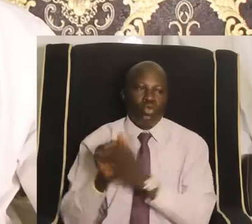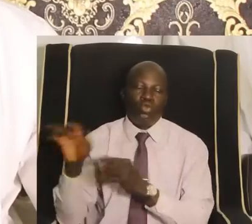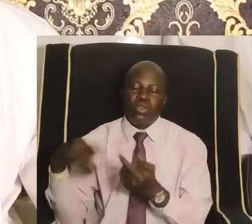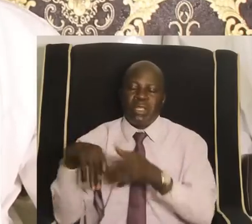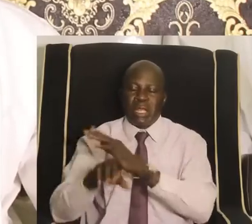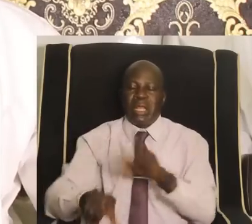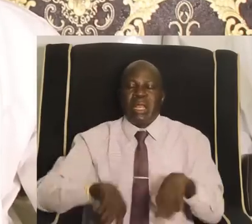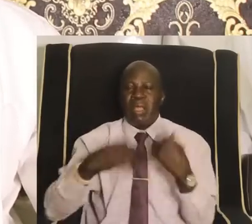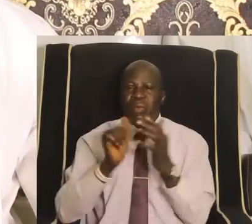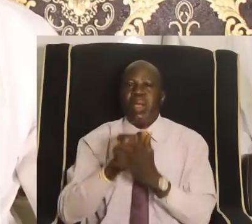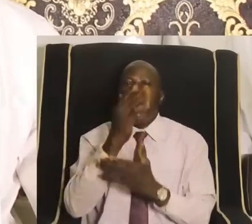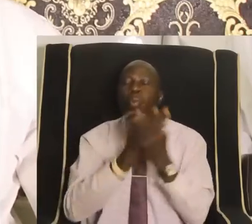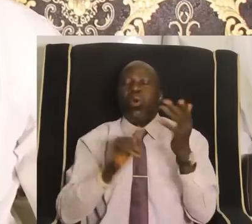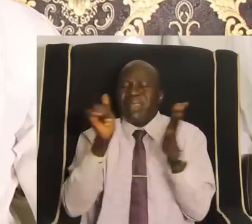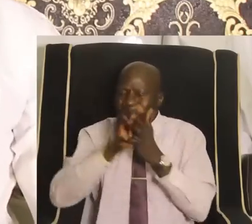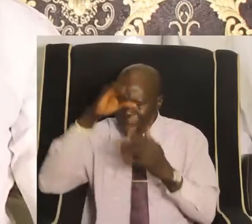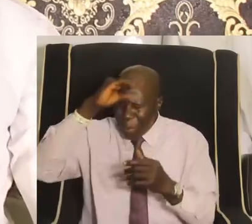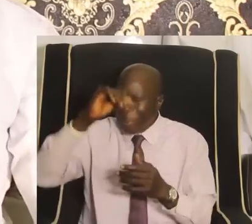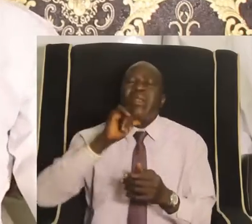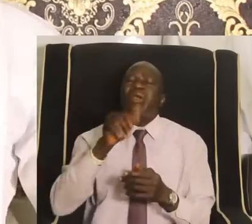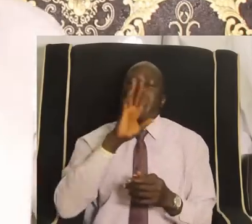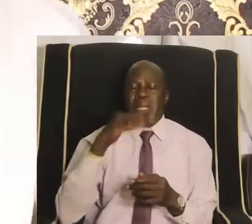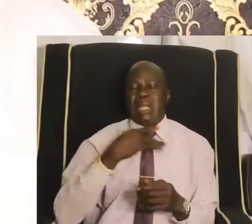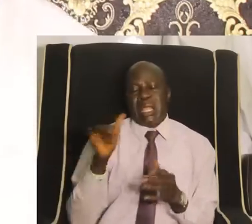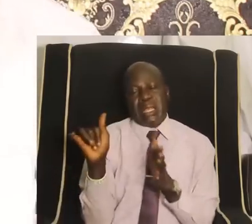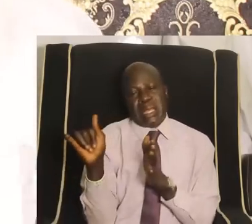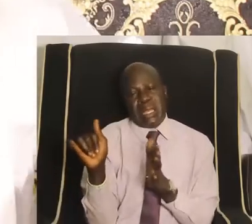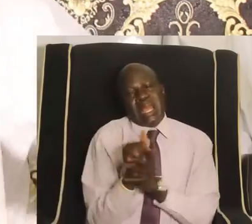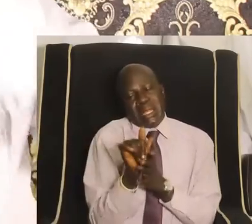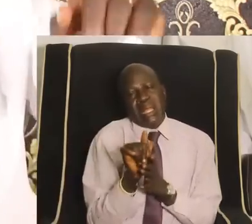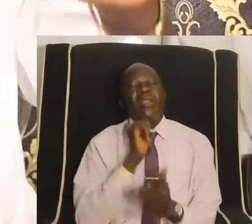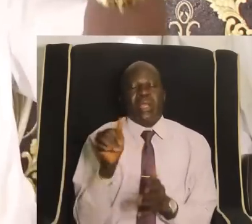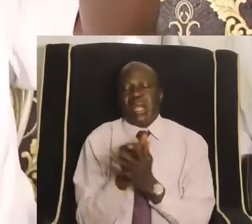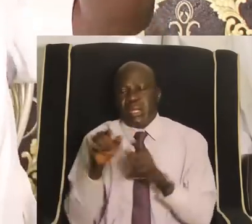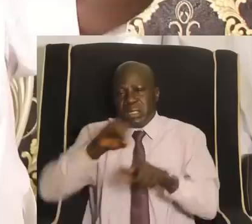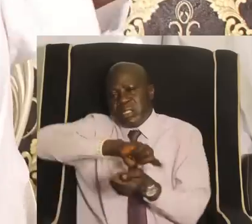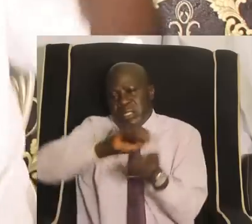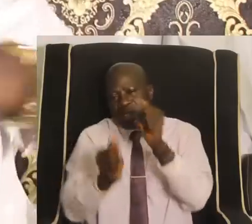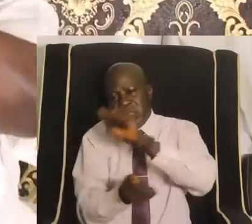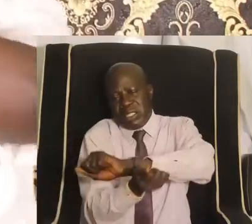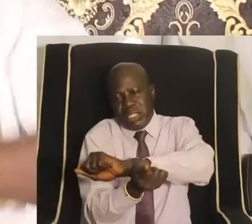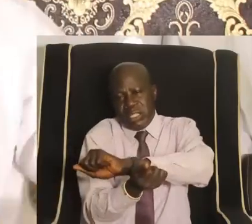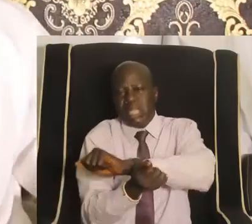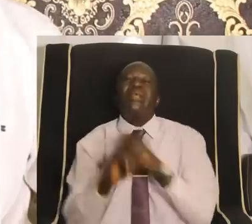those promises are before. All of you that are glorious. That